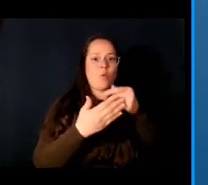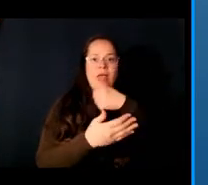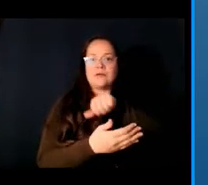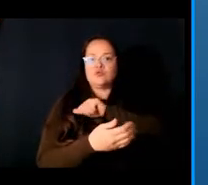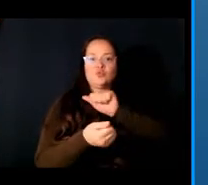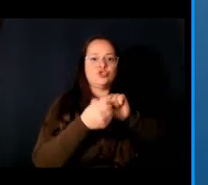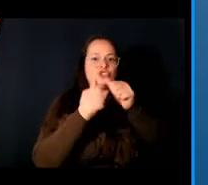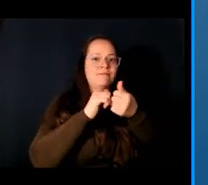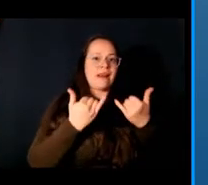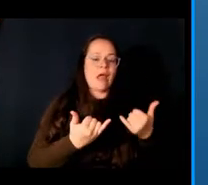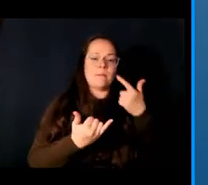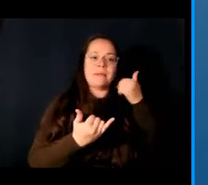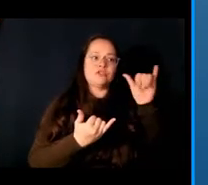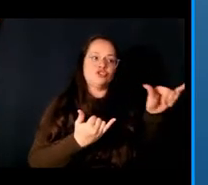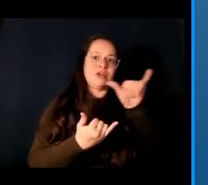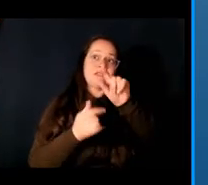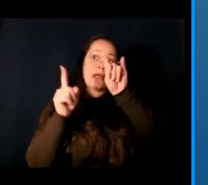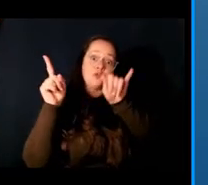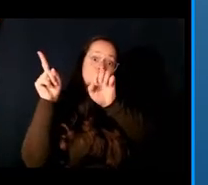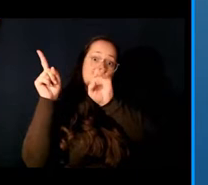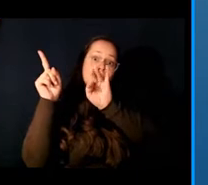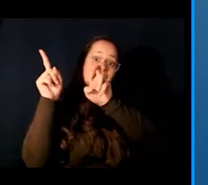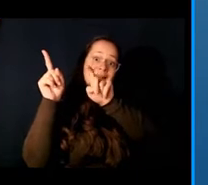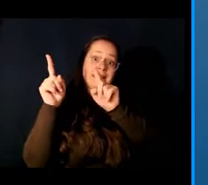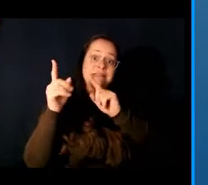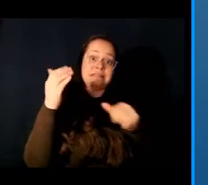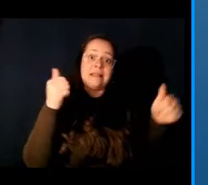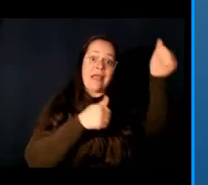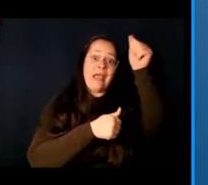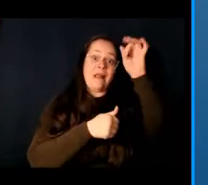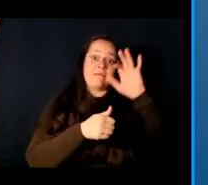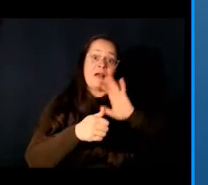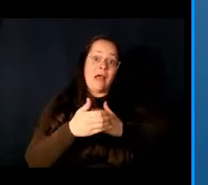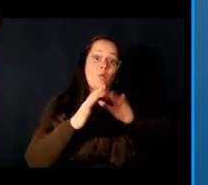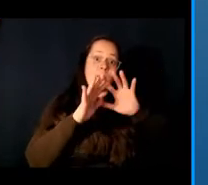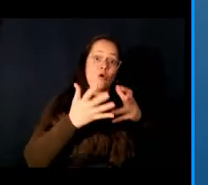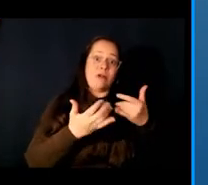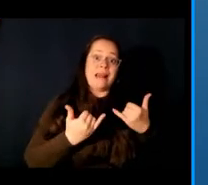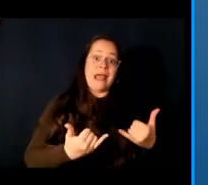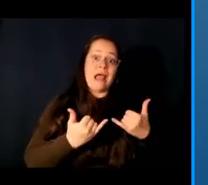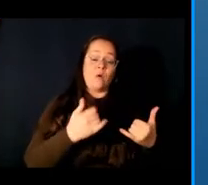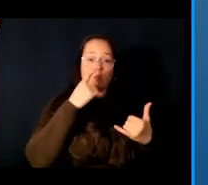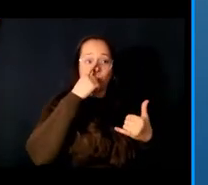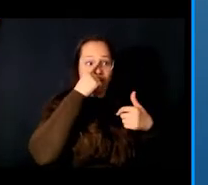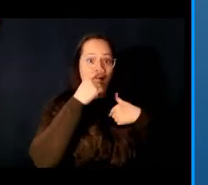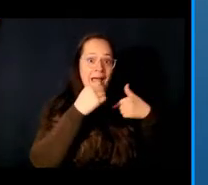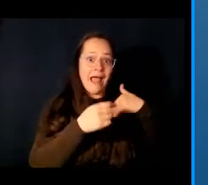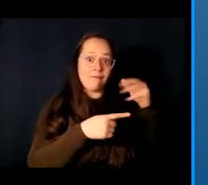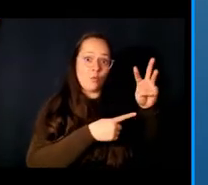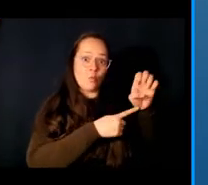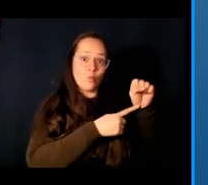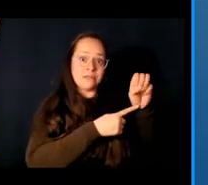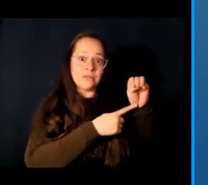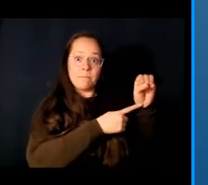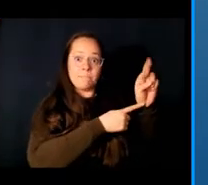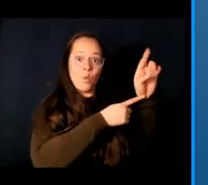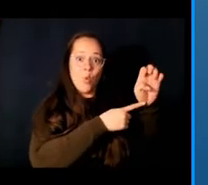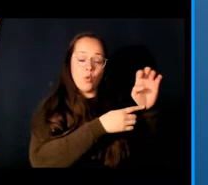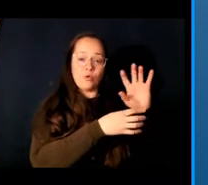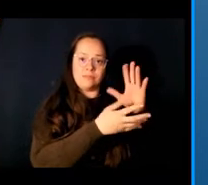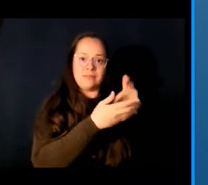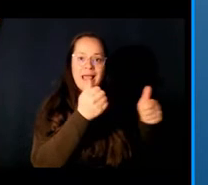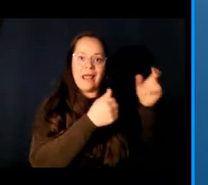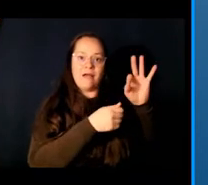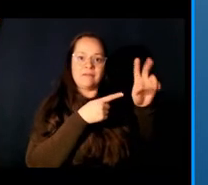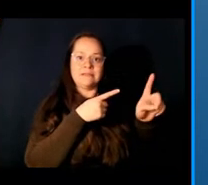because just like we have Joe Biden as the head of this of the party now I have Wes Moore as the head of the democratic party